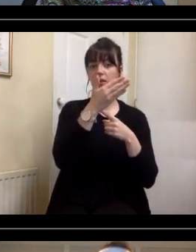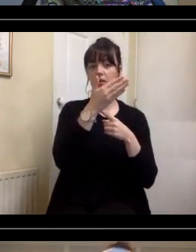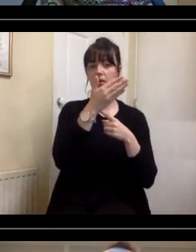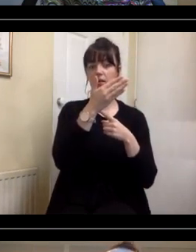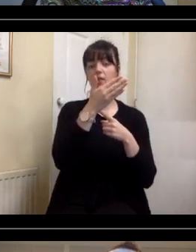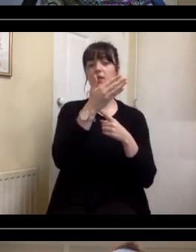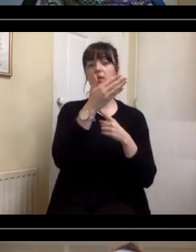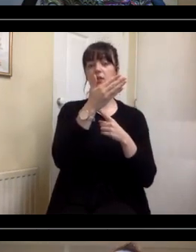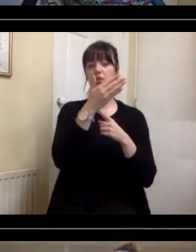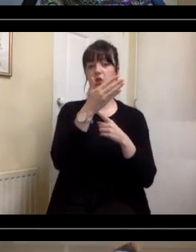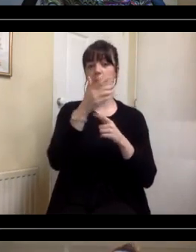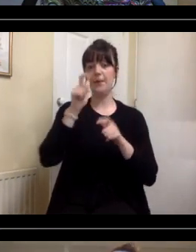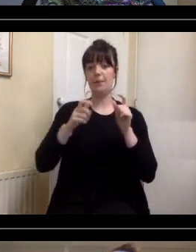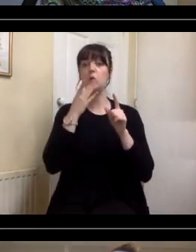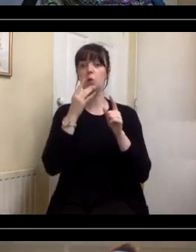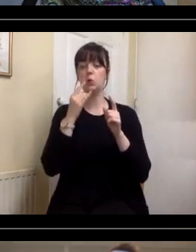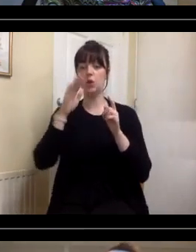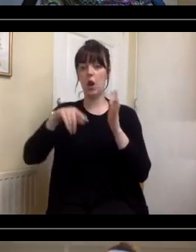Lower Thames Crossing,